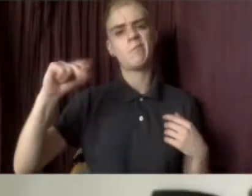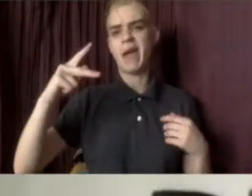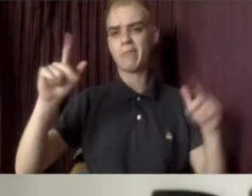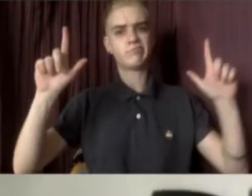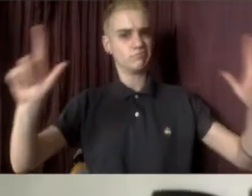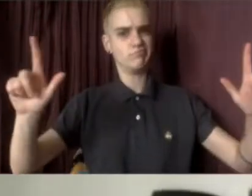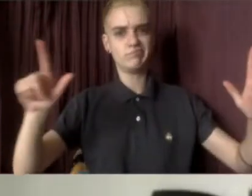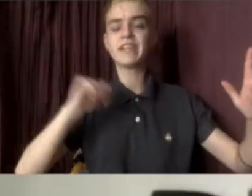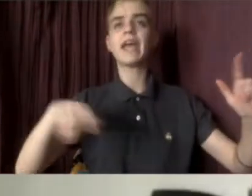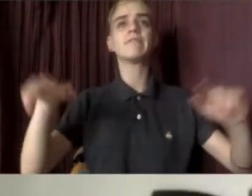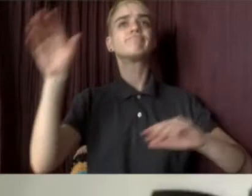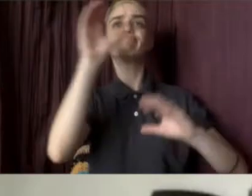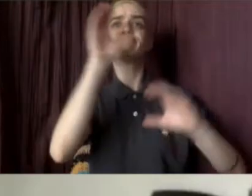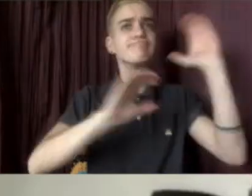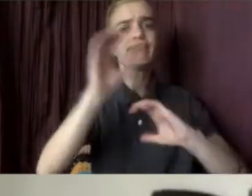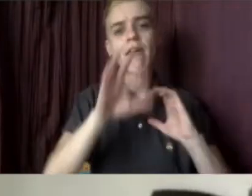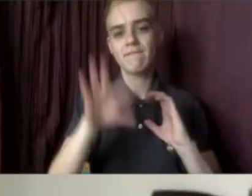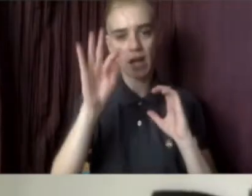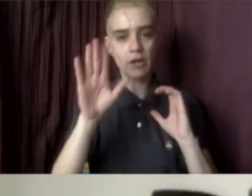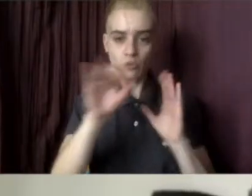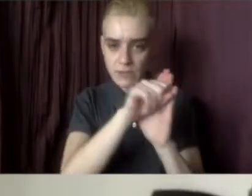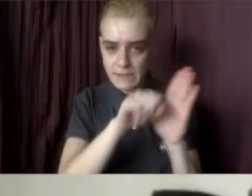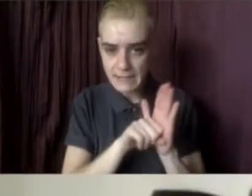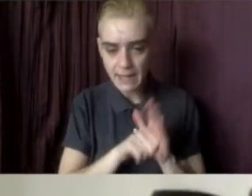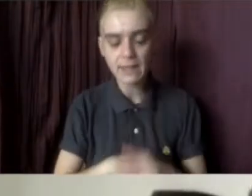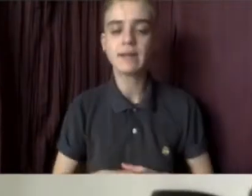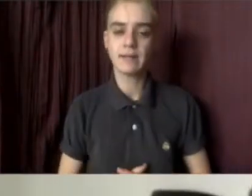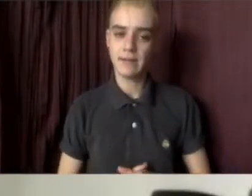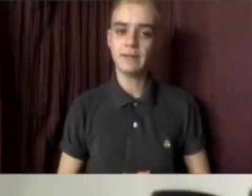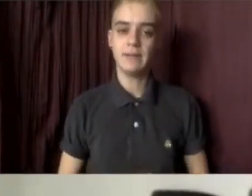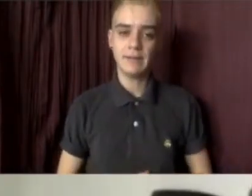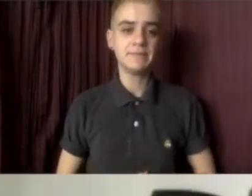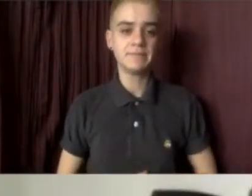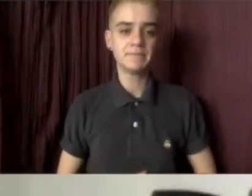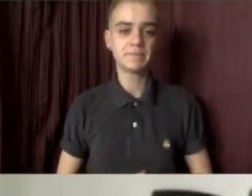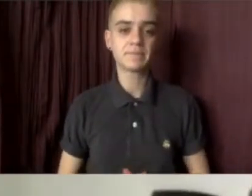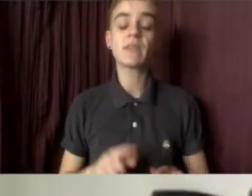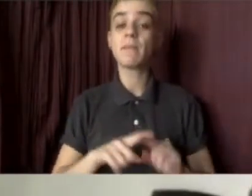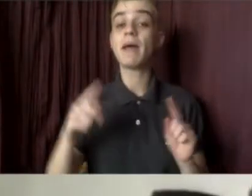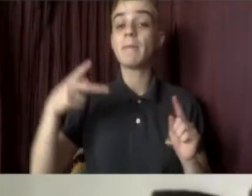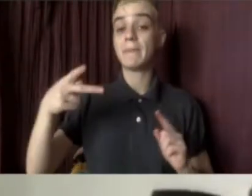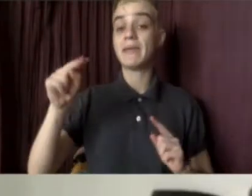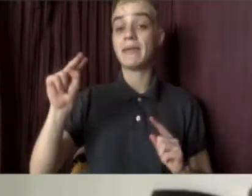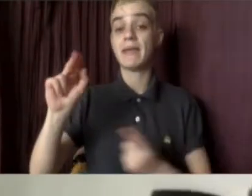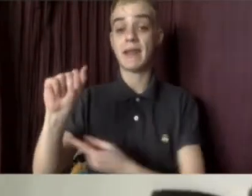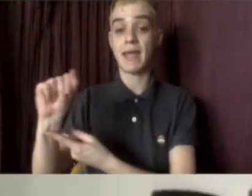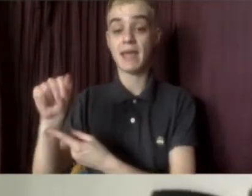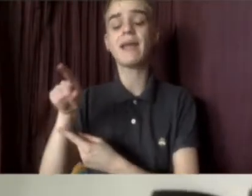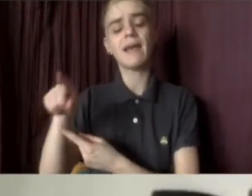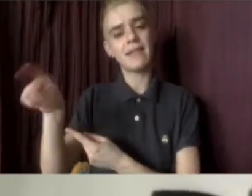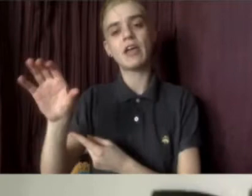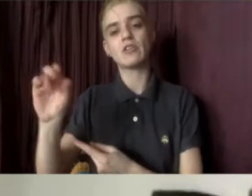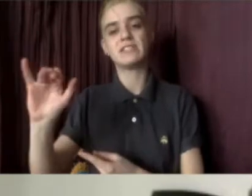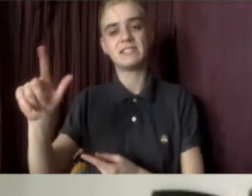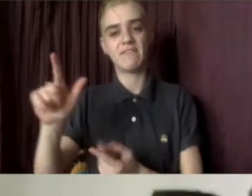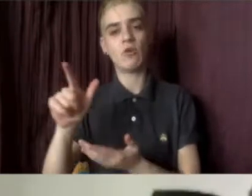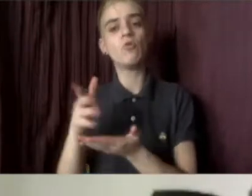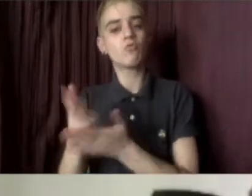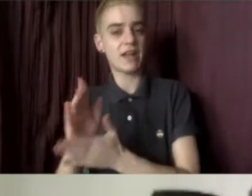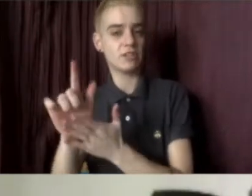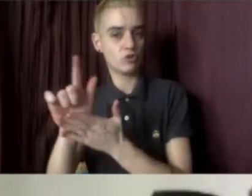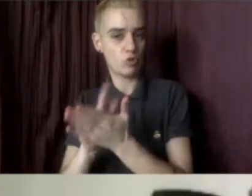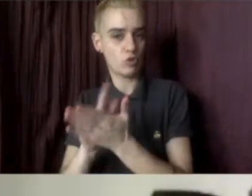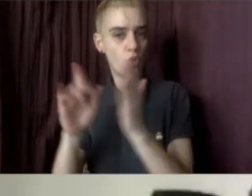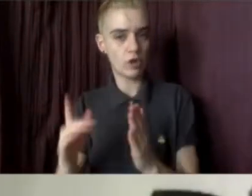you know their rights. We do that at the CILs as well. But those lawyers on election day are poll watchers, right? And they're there to